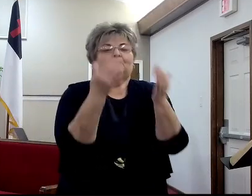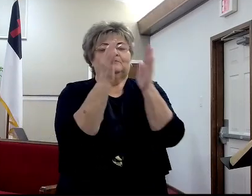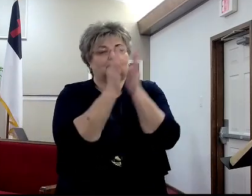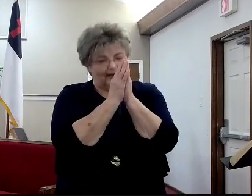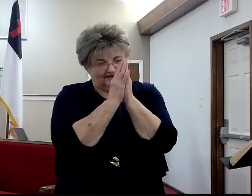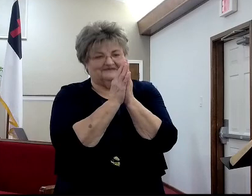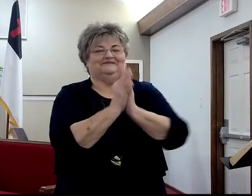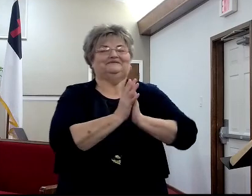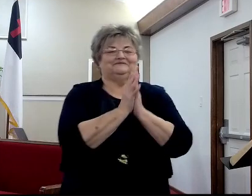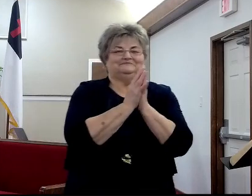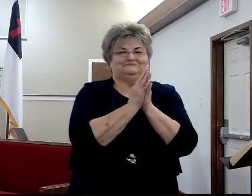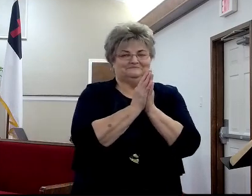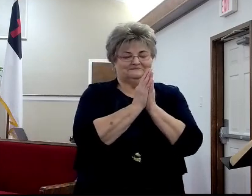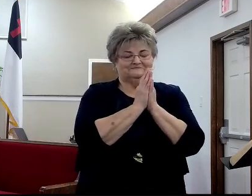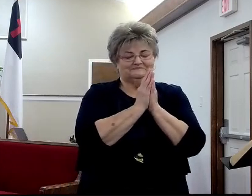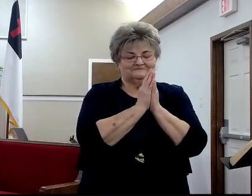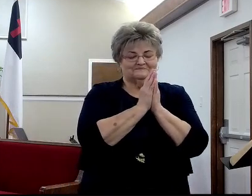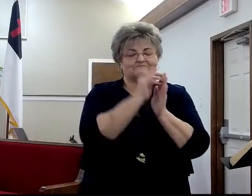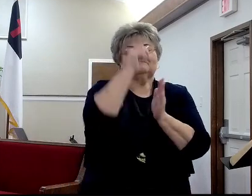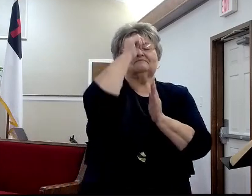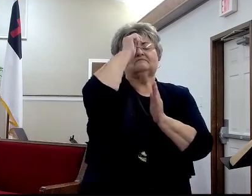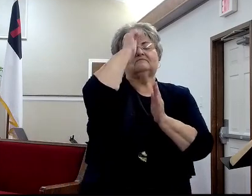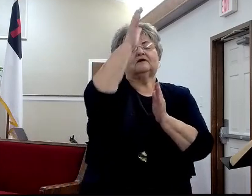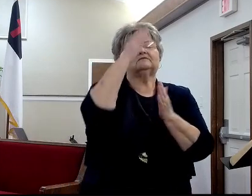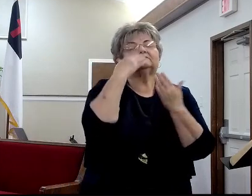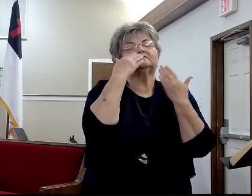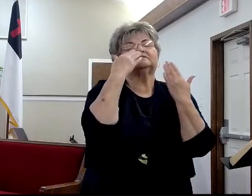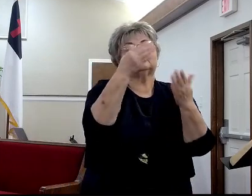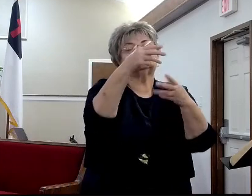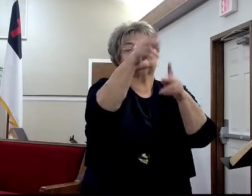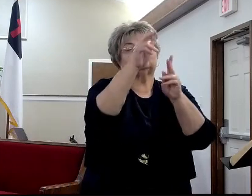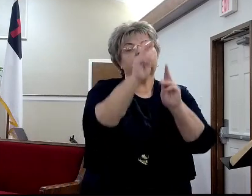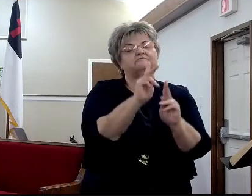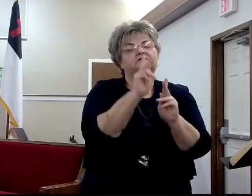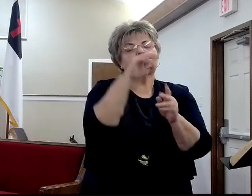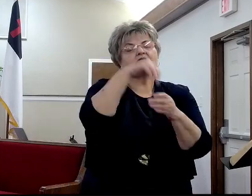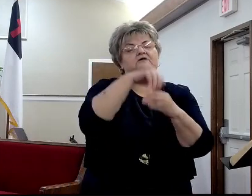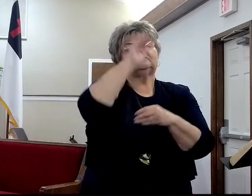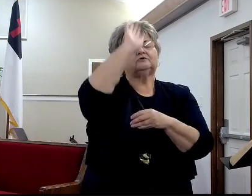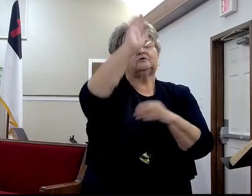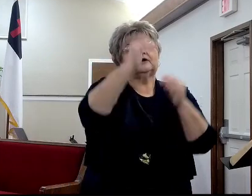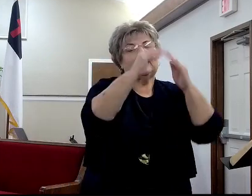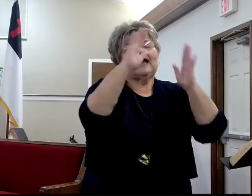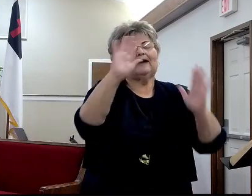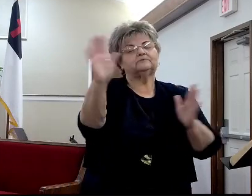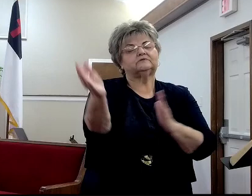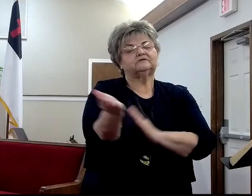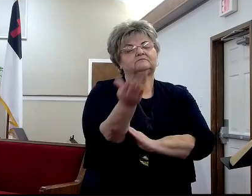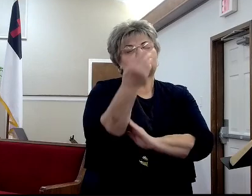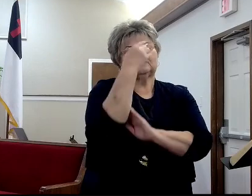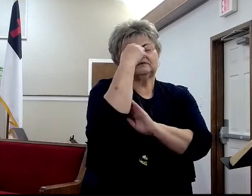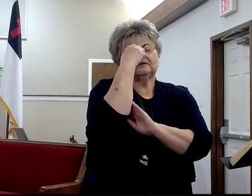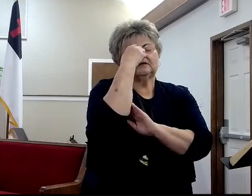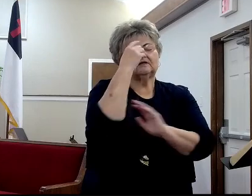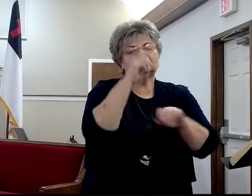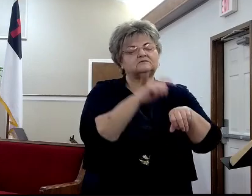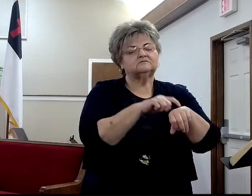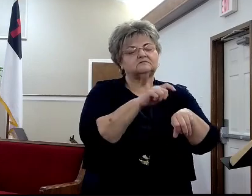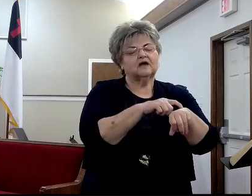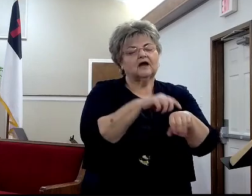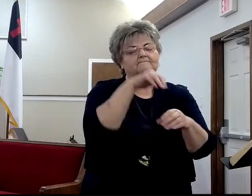that God, would do something wonderful, this morning, Father we thank you, for the privilege of, being able to be in your house, this morning, I thank you for this time, that we spent in the,